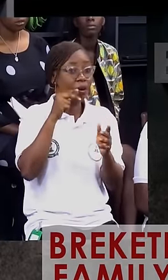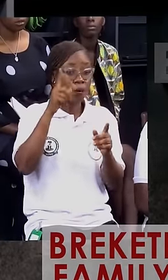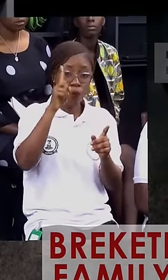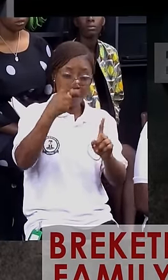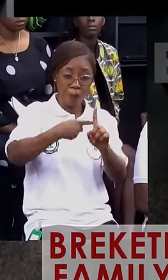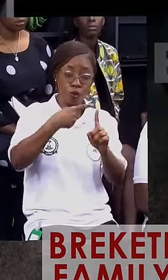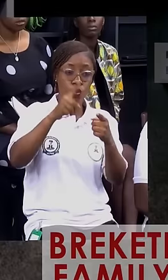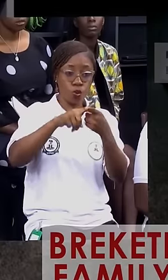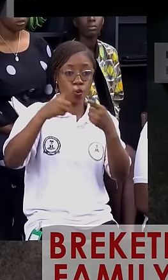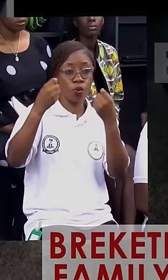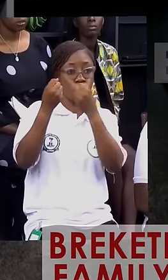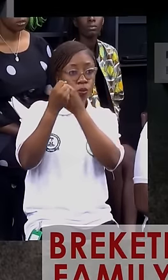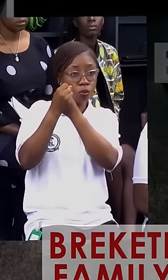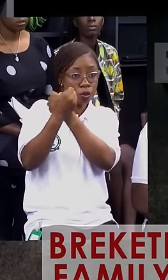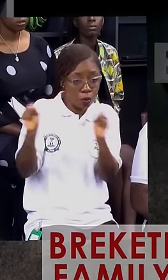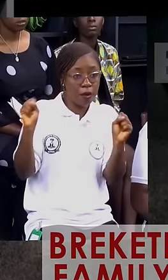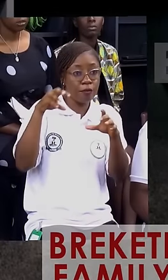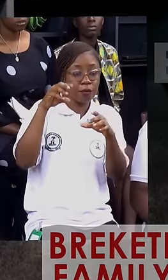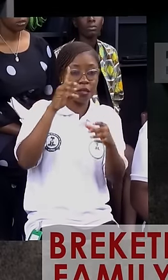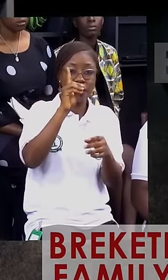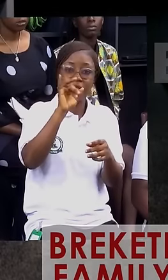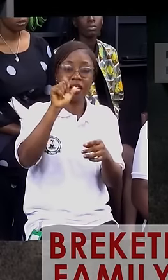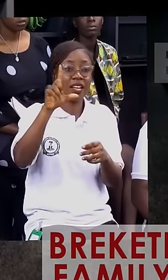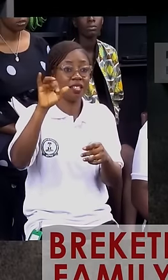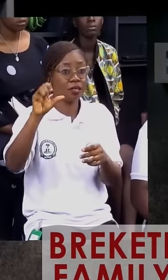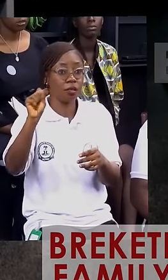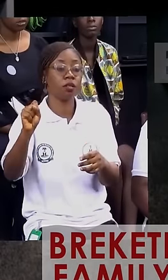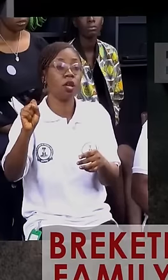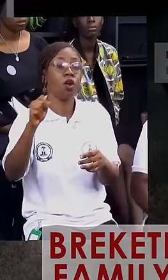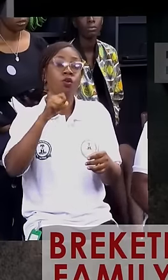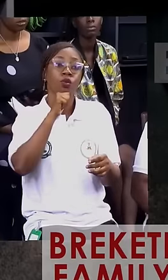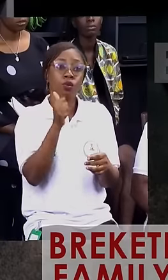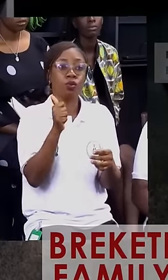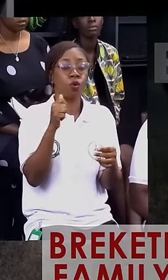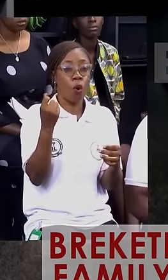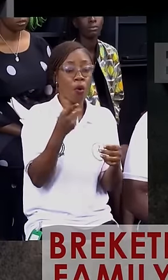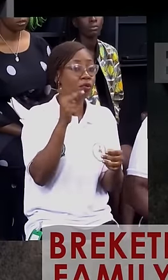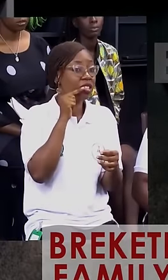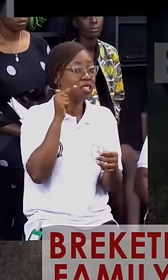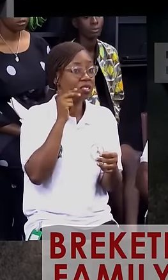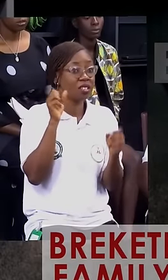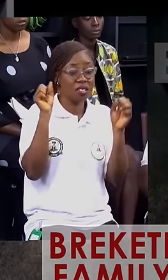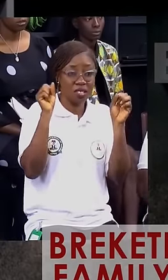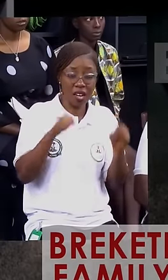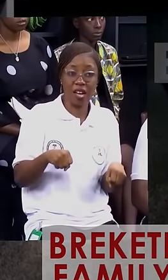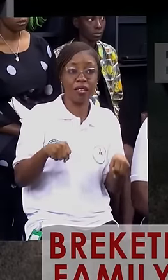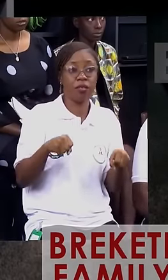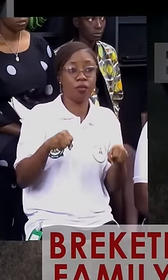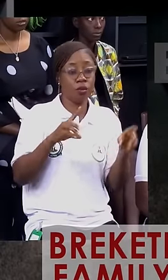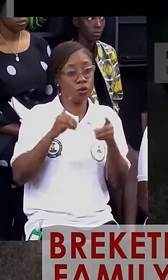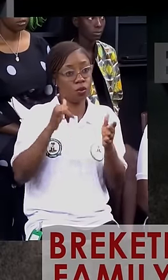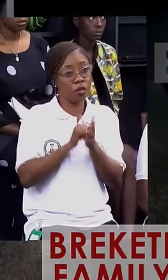dialysis. That's a lot. Not many Nigerians can even earn